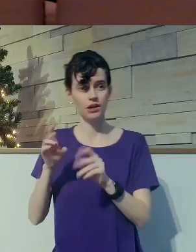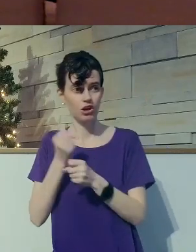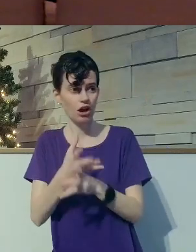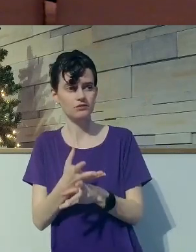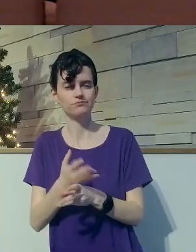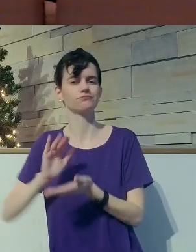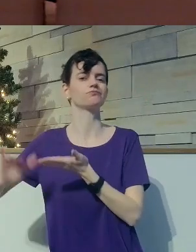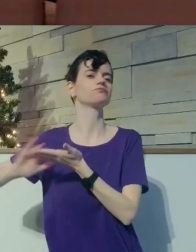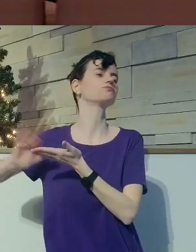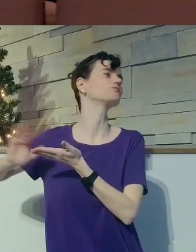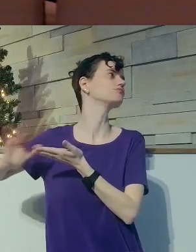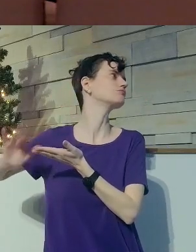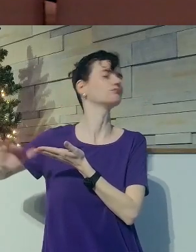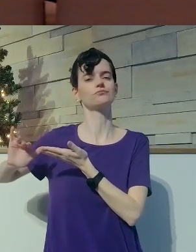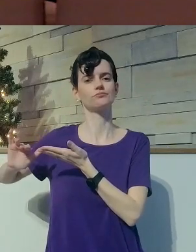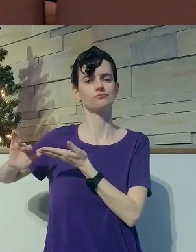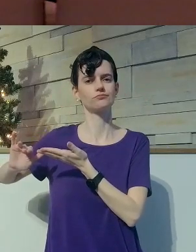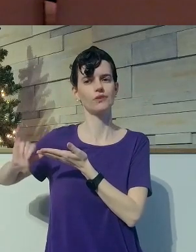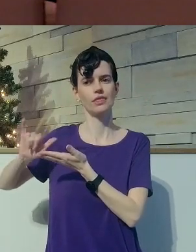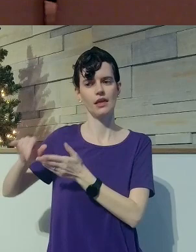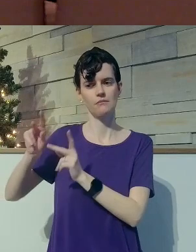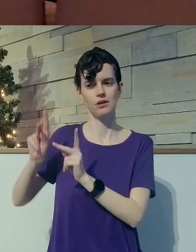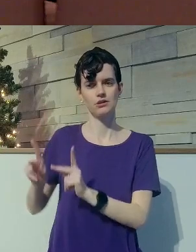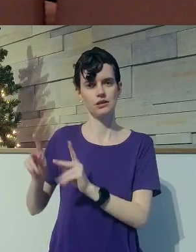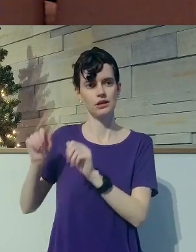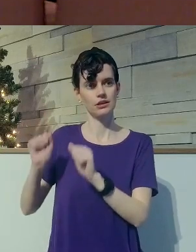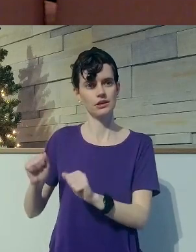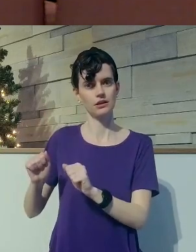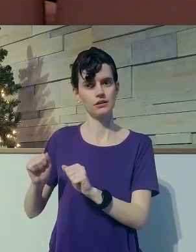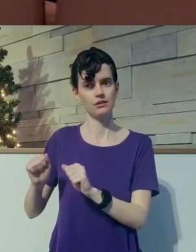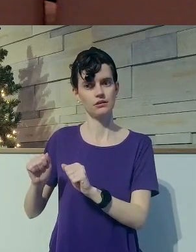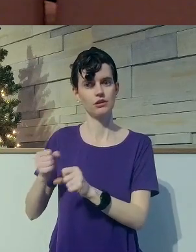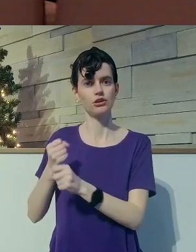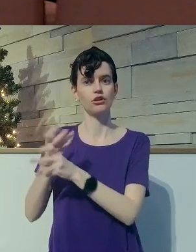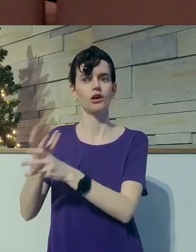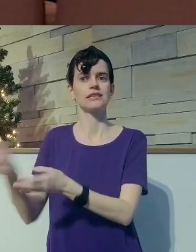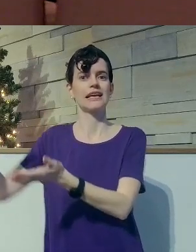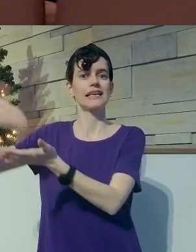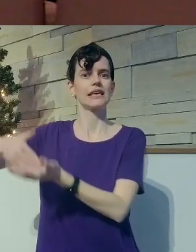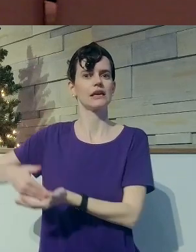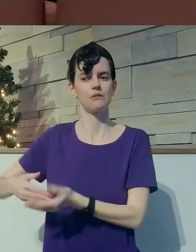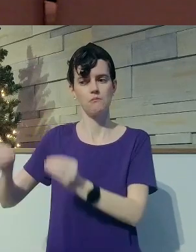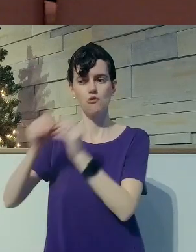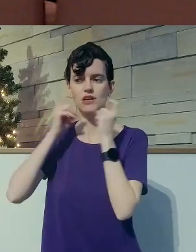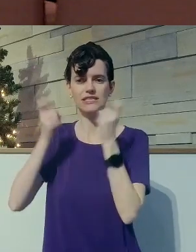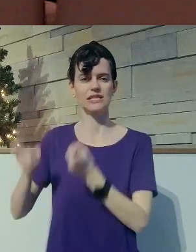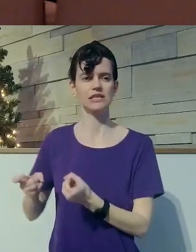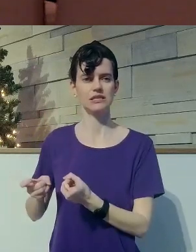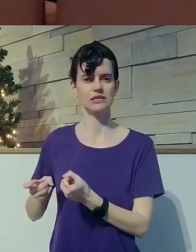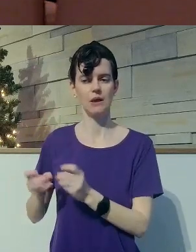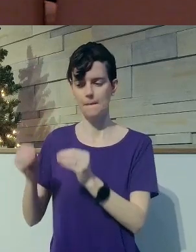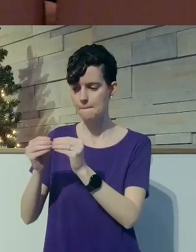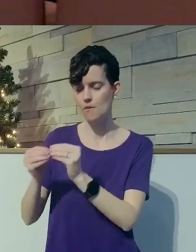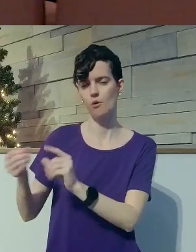gets off with nothing. And then that individual is now able to go and perpetrate more sin